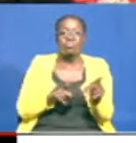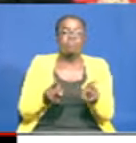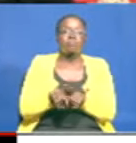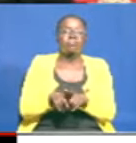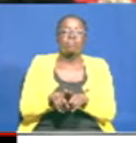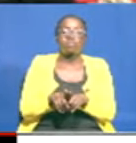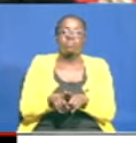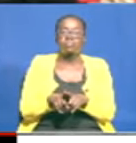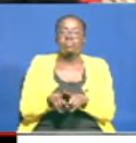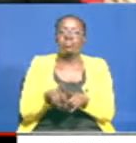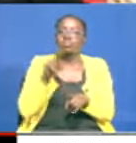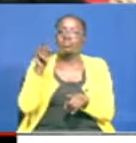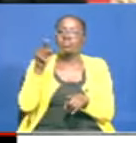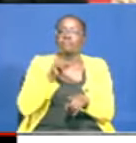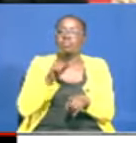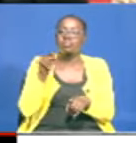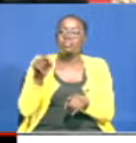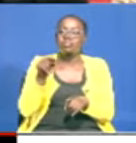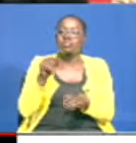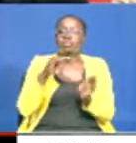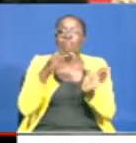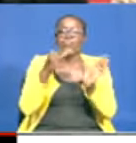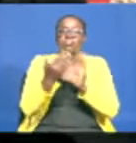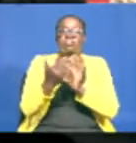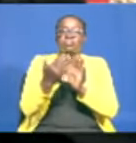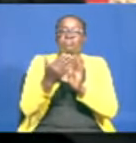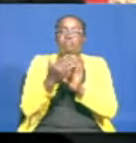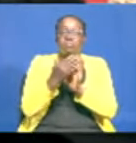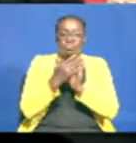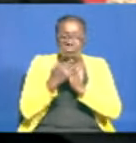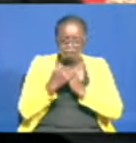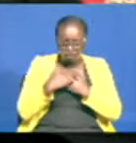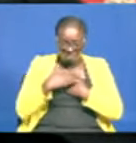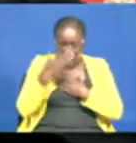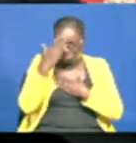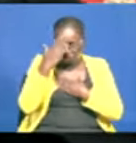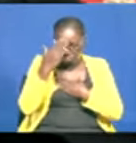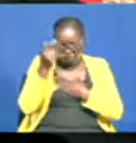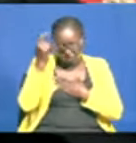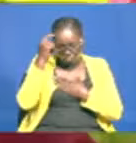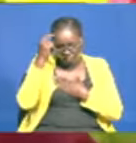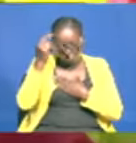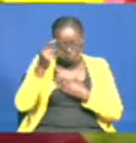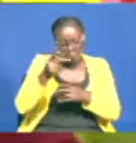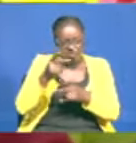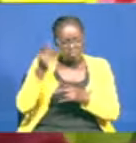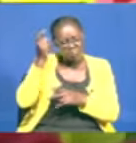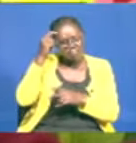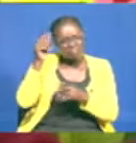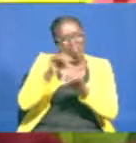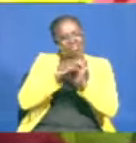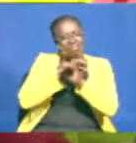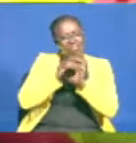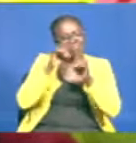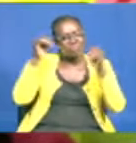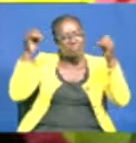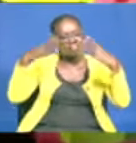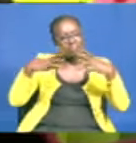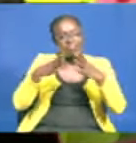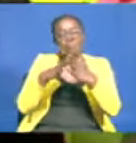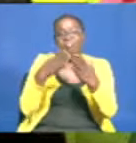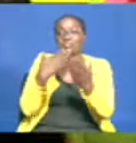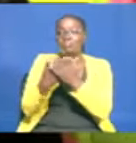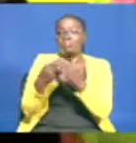And therefore, we should approach it with a very sober mind, with consciences that are clear. Tunashukuru sana katika hii